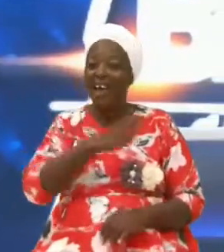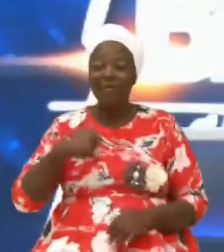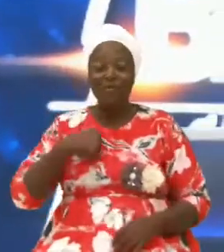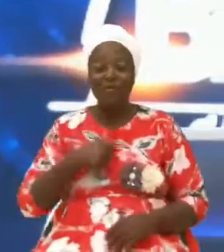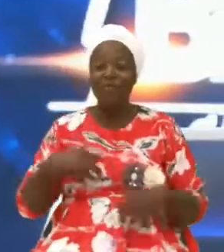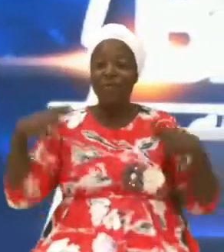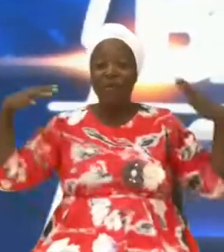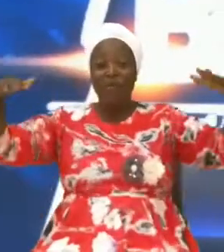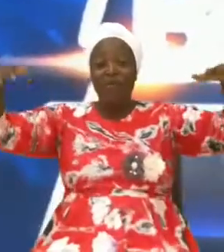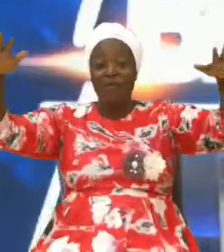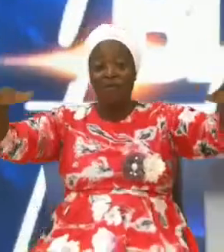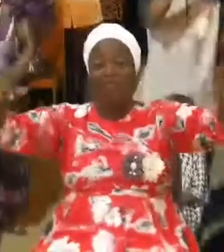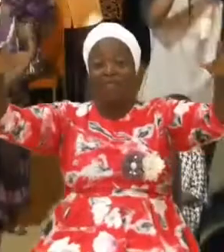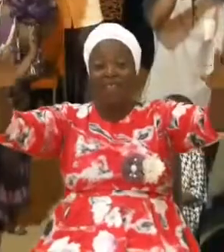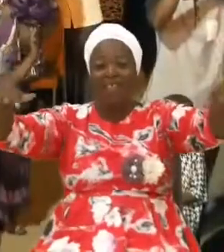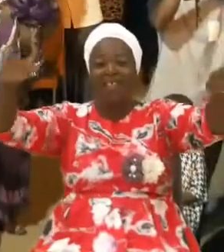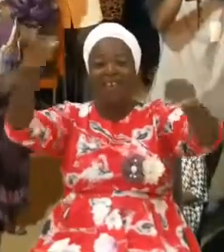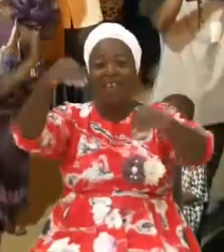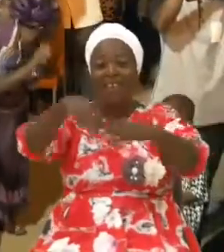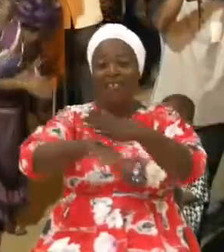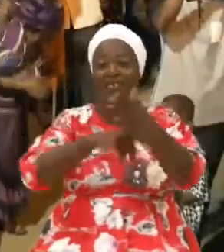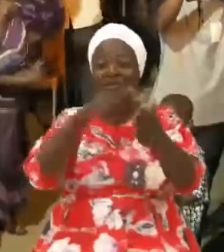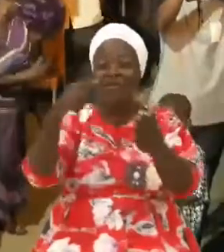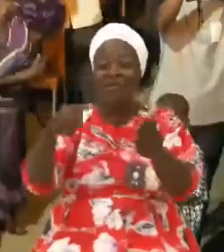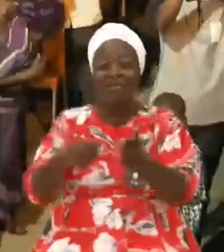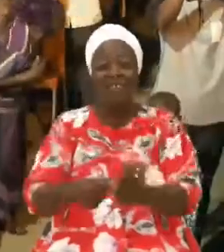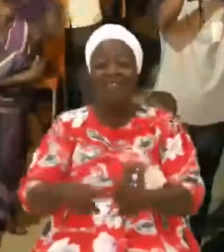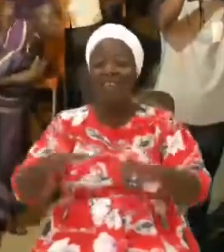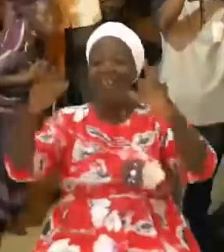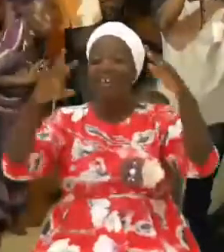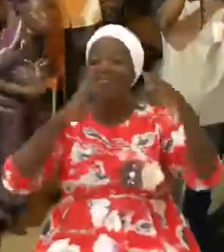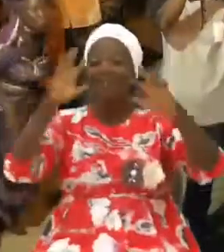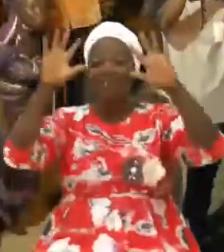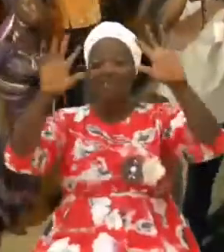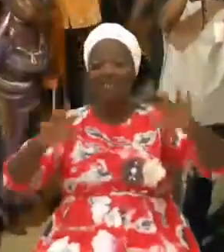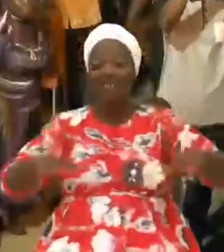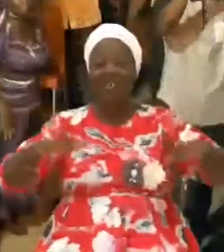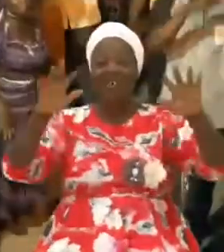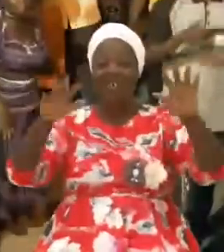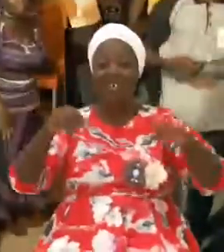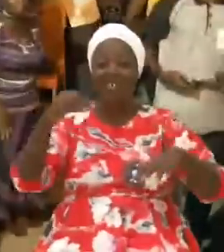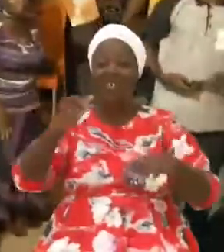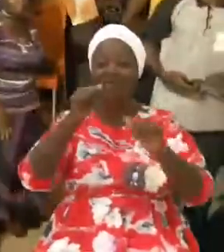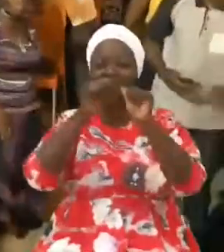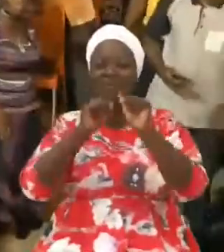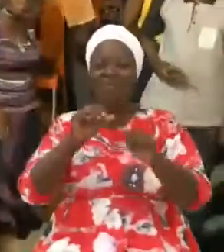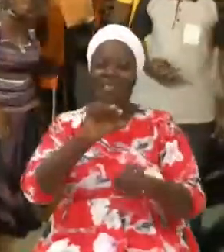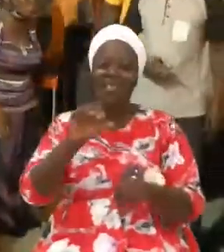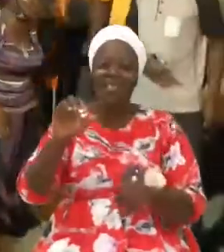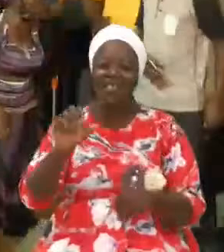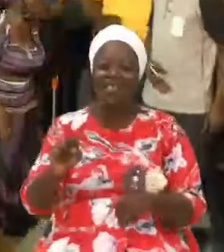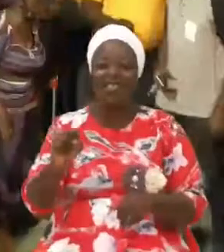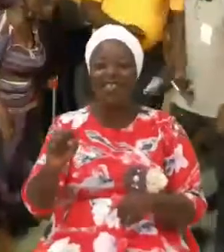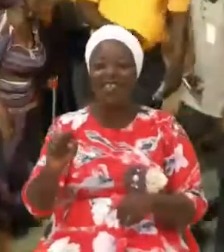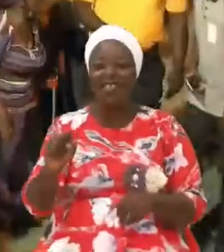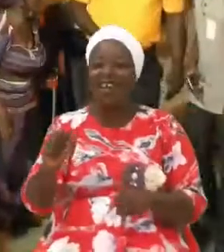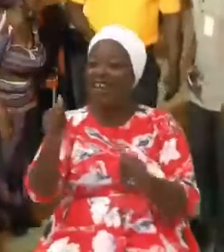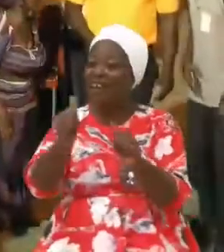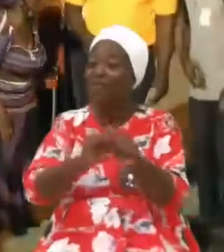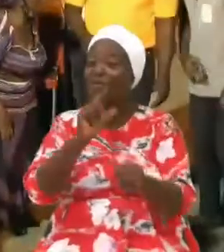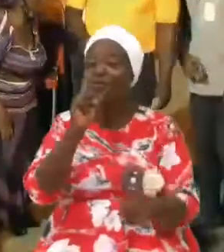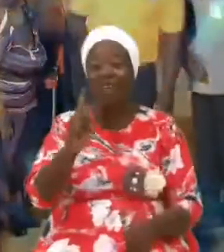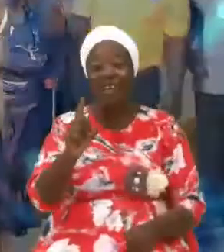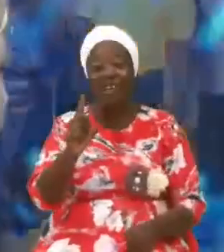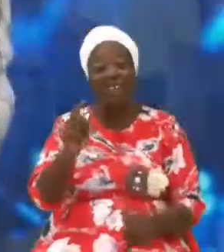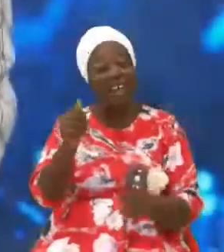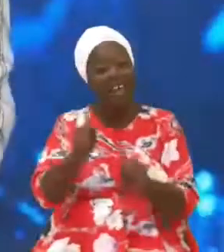aeroplane. And we fly into these showers of blessing.